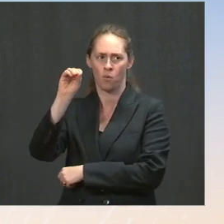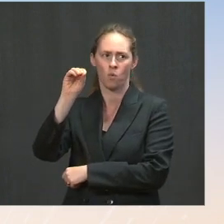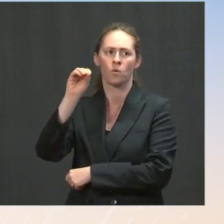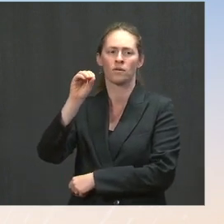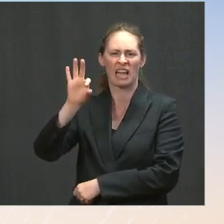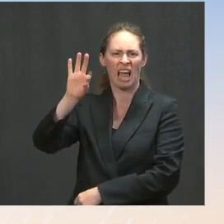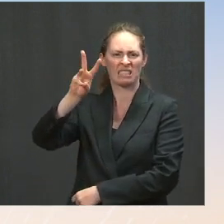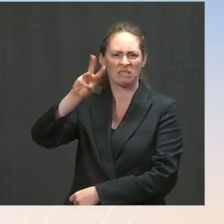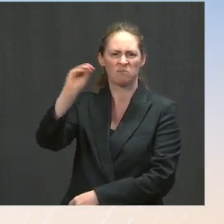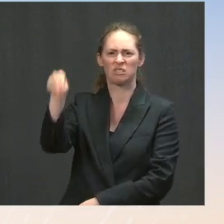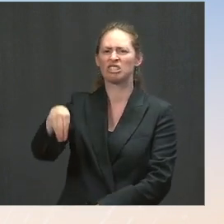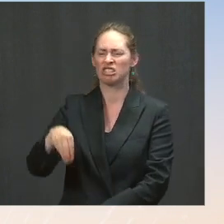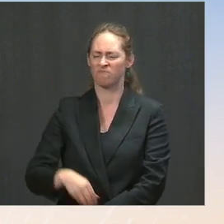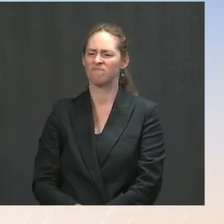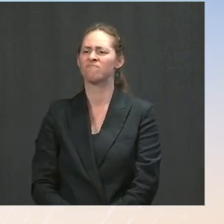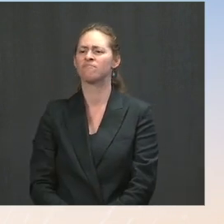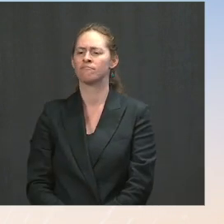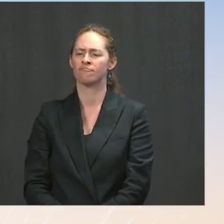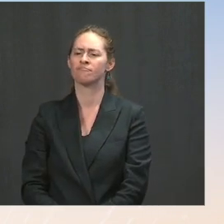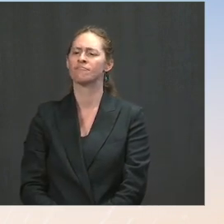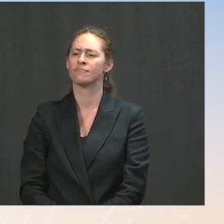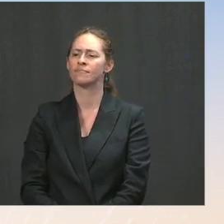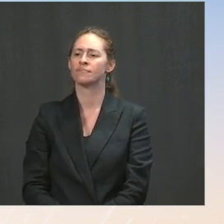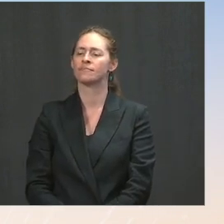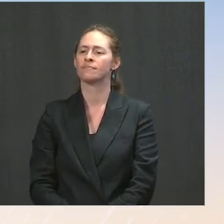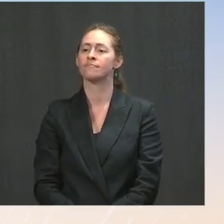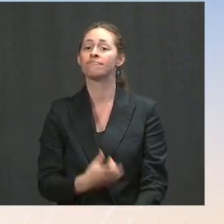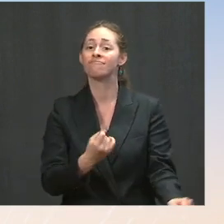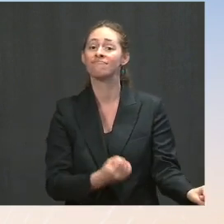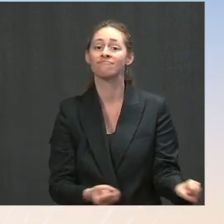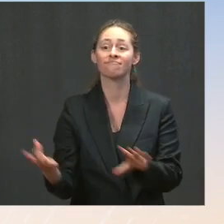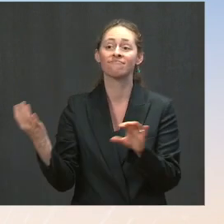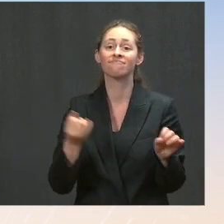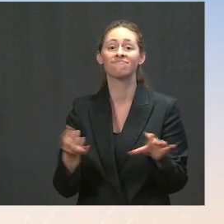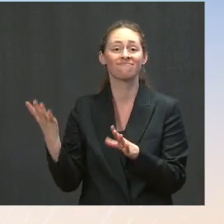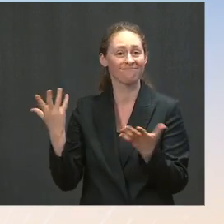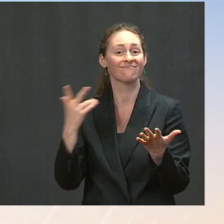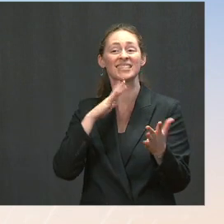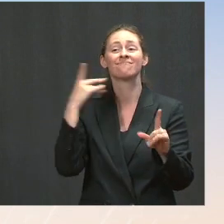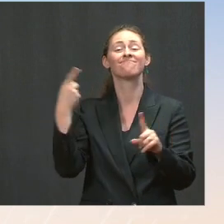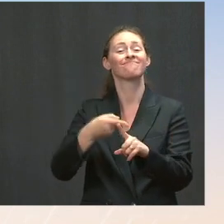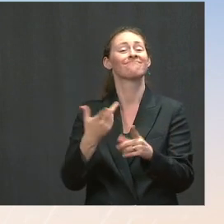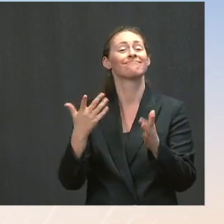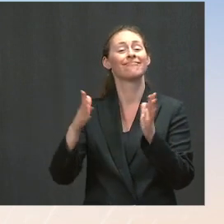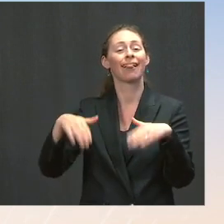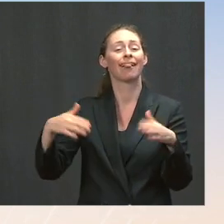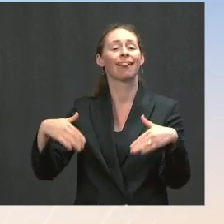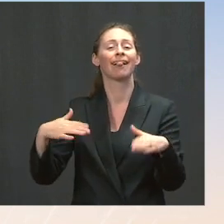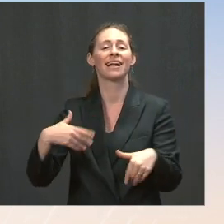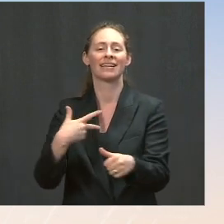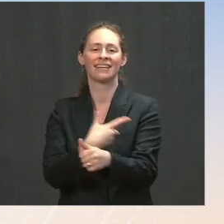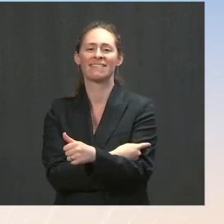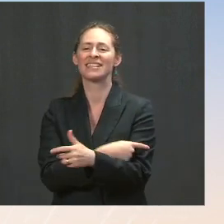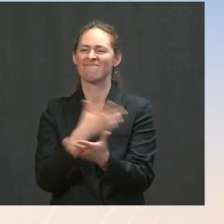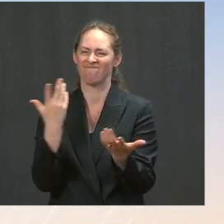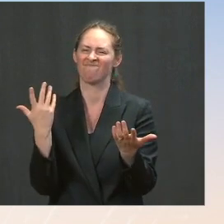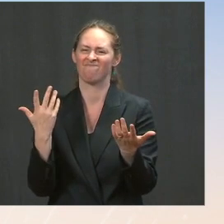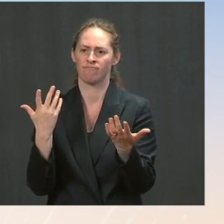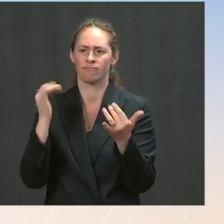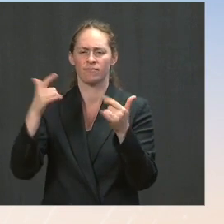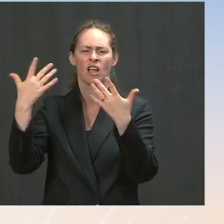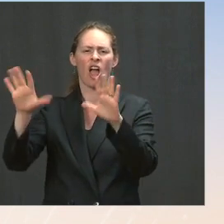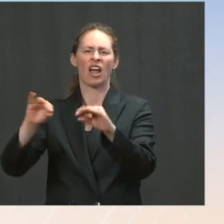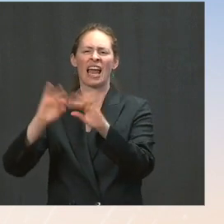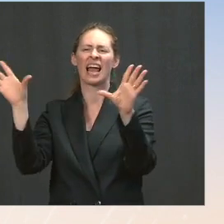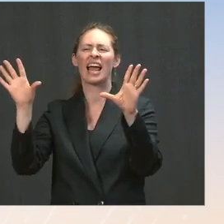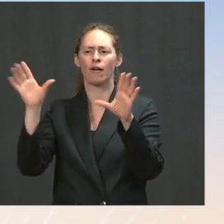deaths in the first half of 2021 were among unvaccinated. I'm using these examples because even as the masking guidance is put out later today by the